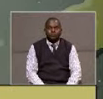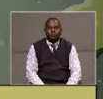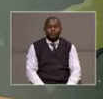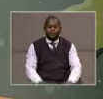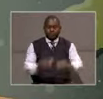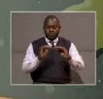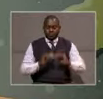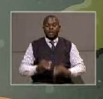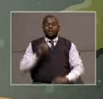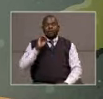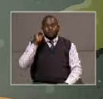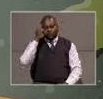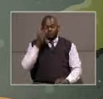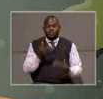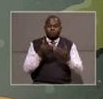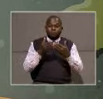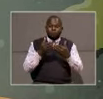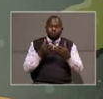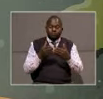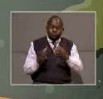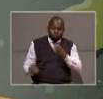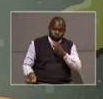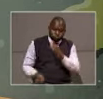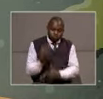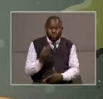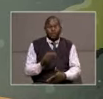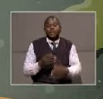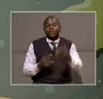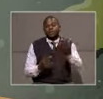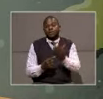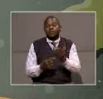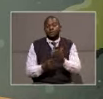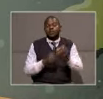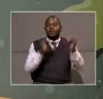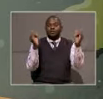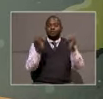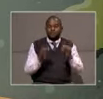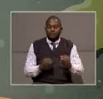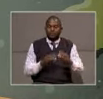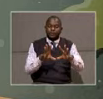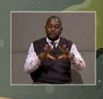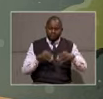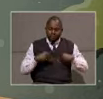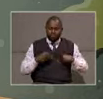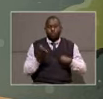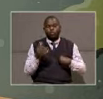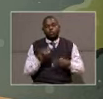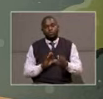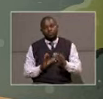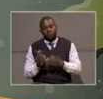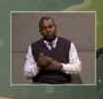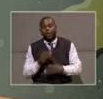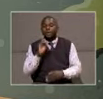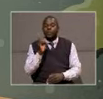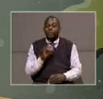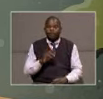Meanwhile, government has set up a state-of-the-art technical institution to allow more people access competence-based